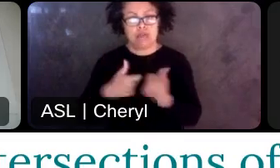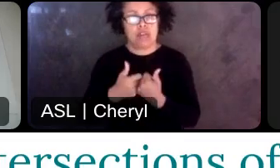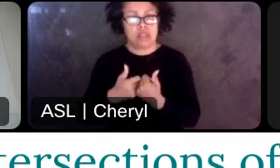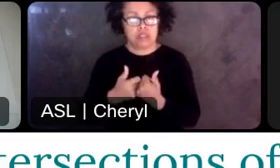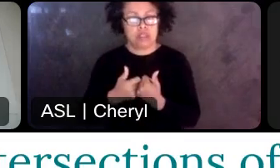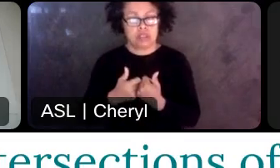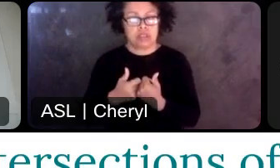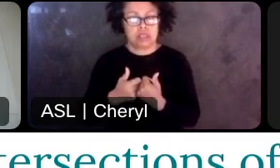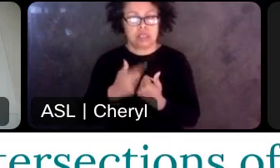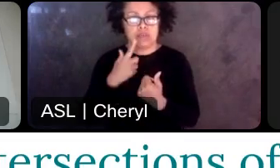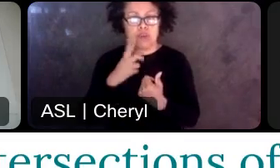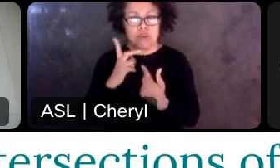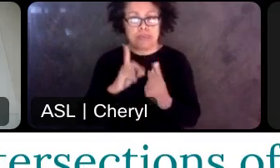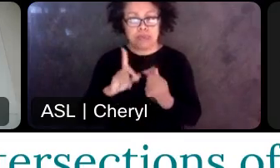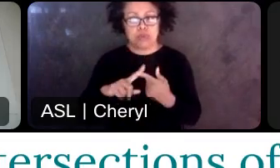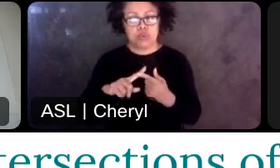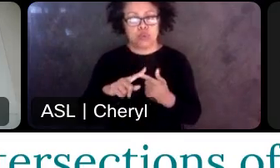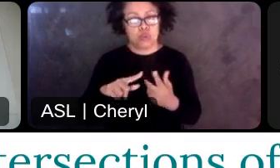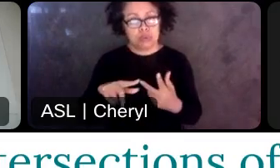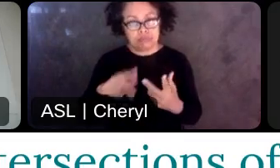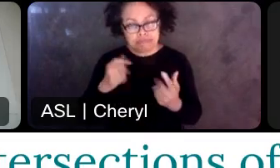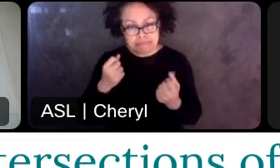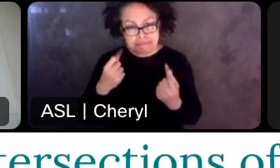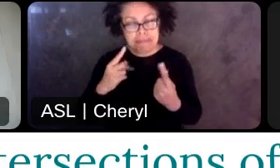having people address these intersections.